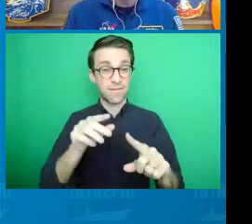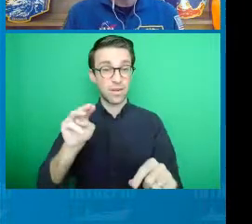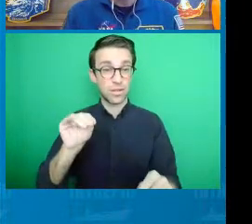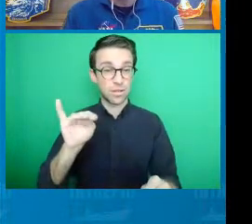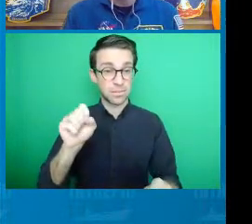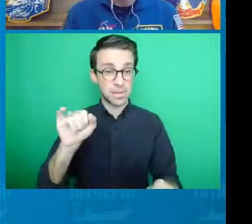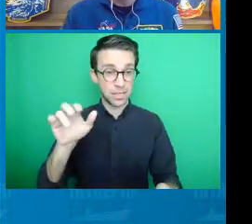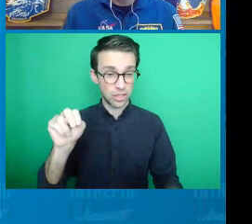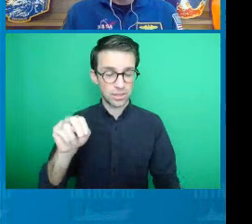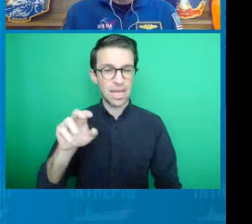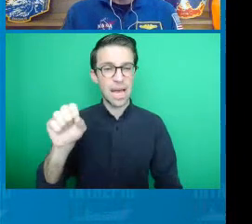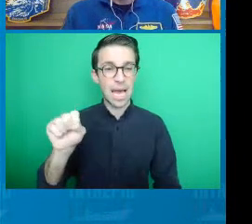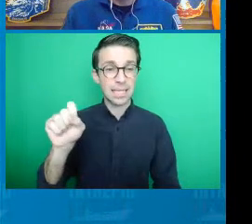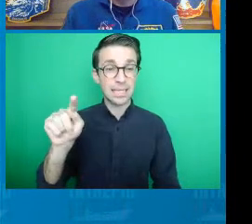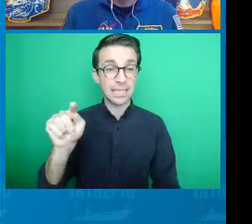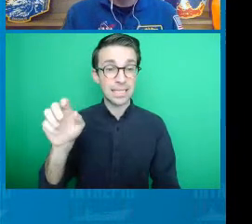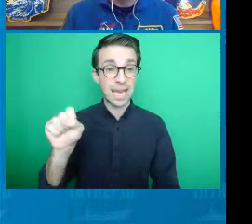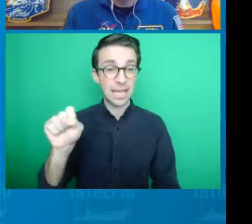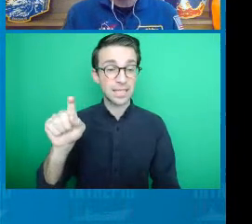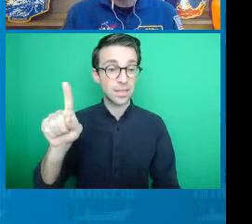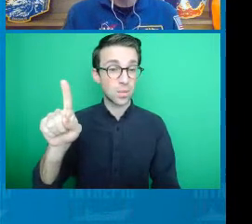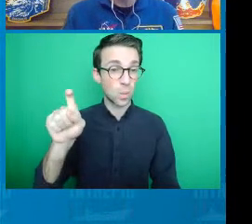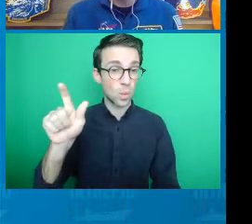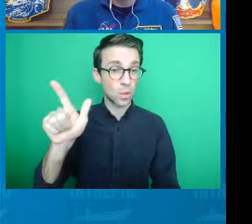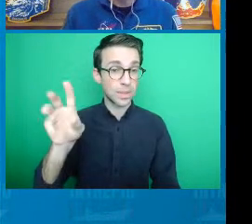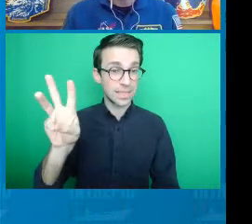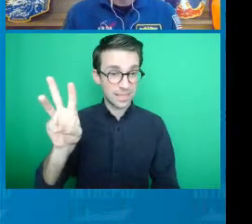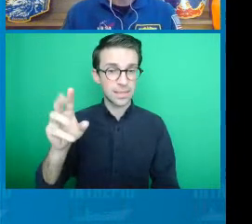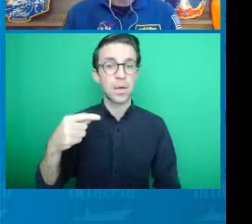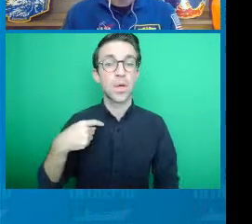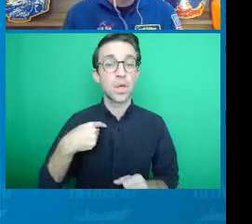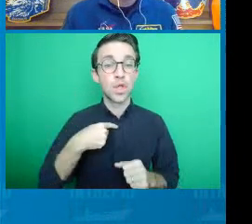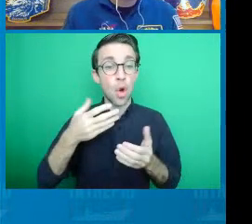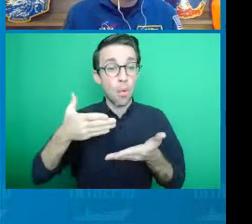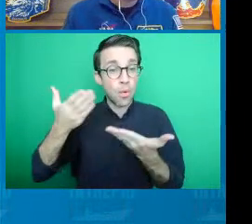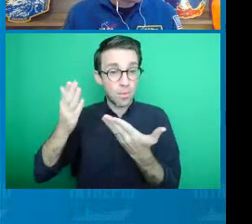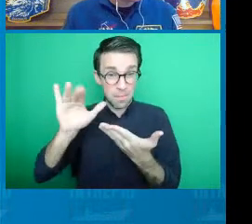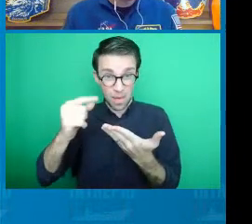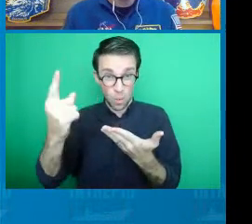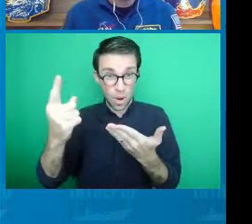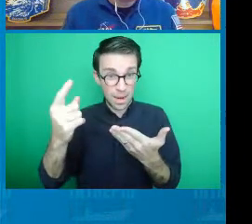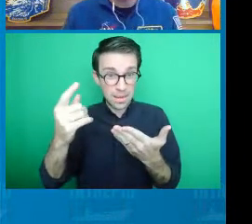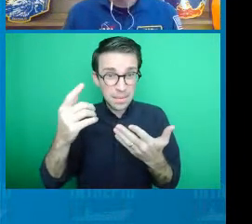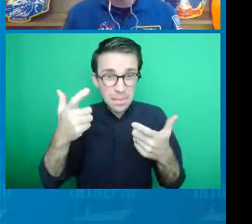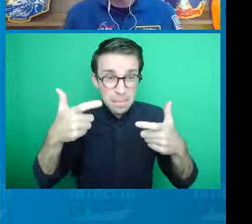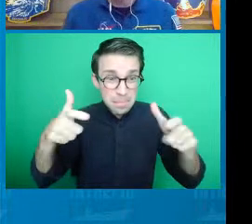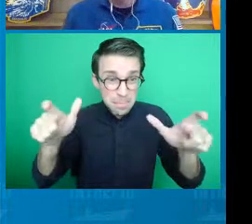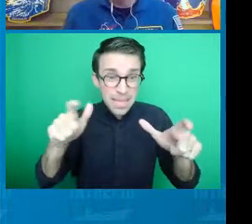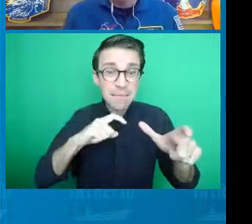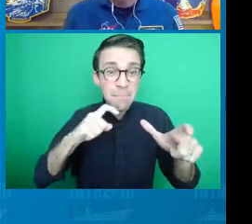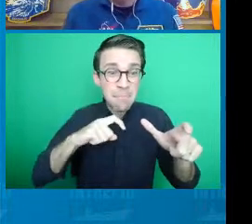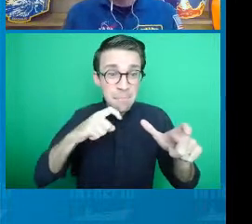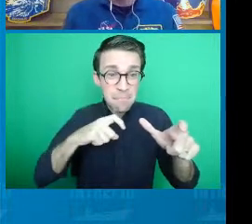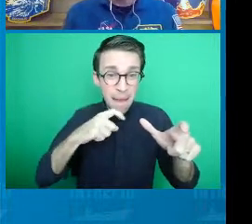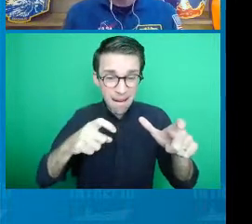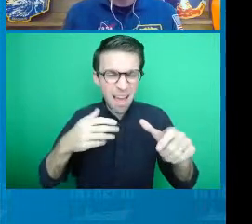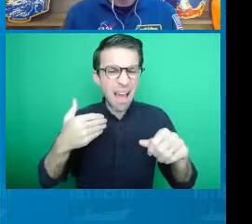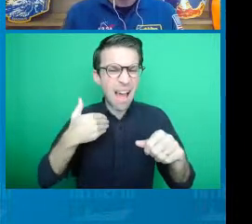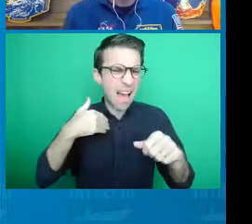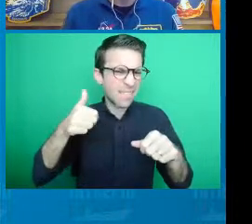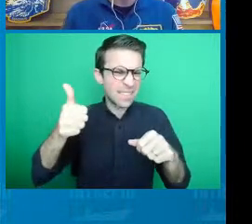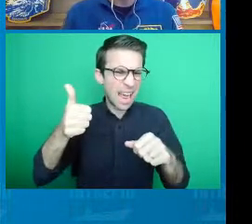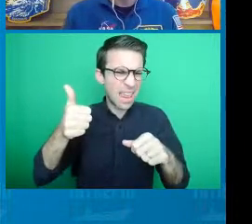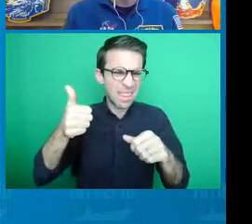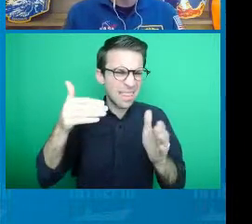like I said, and in that mission, we brought up that one large container, carried about 10,000 pounds of equipment. And at the time,